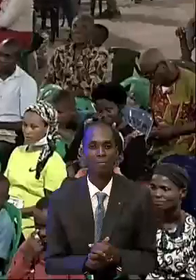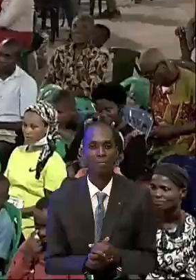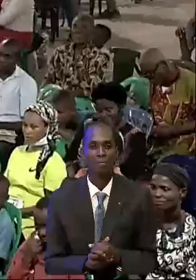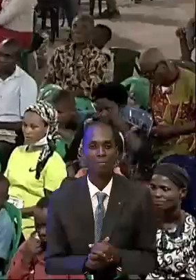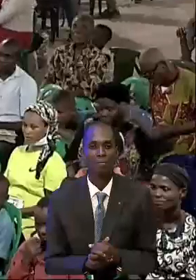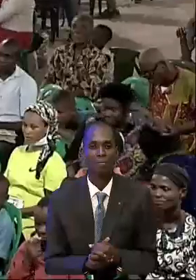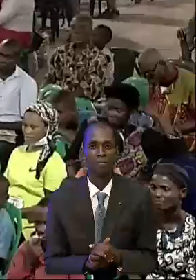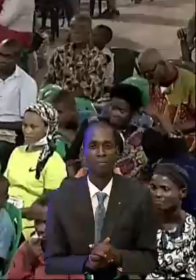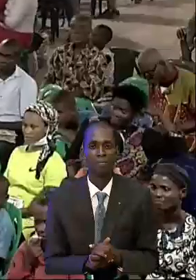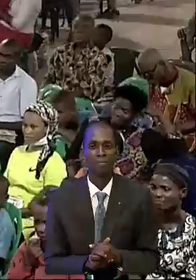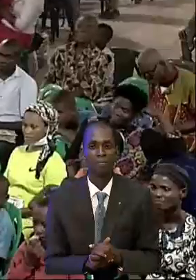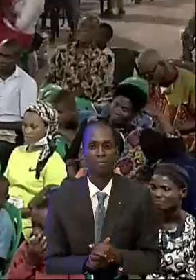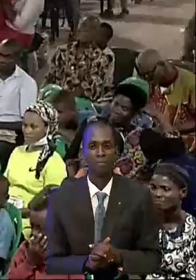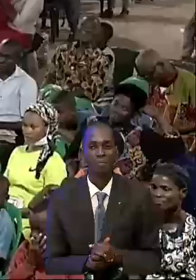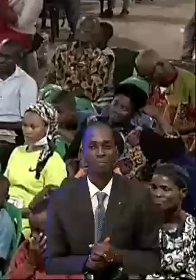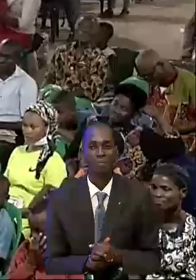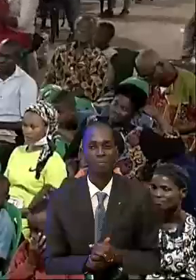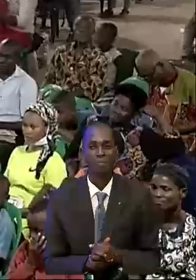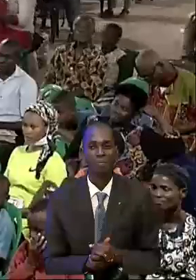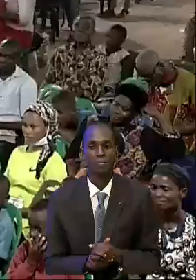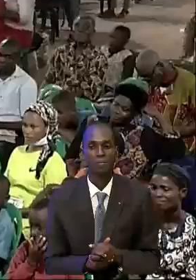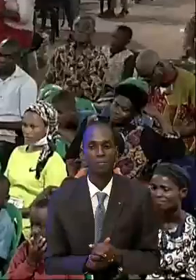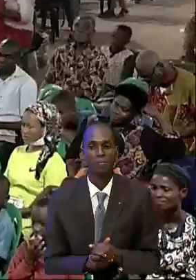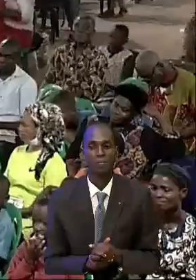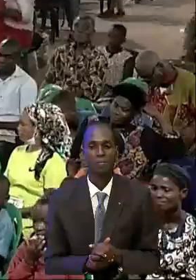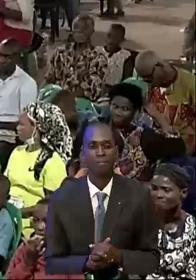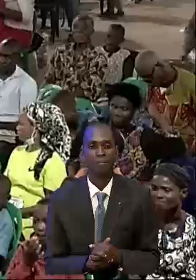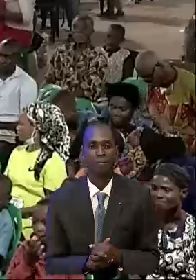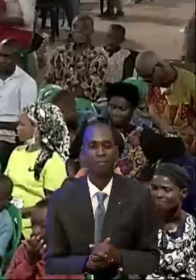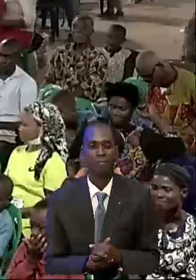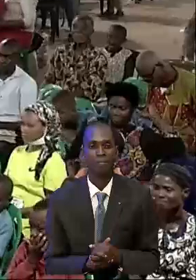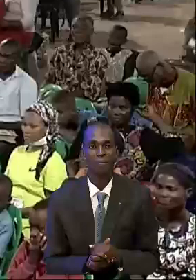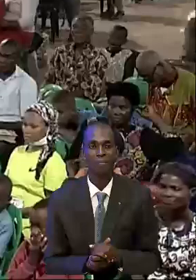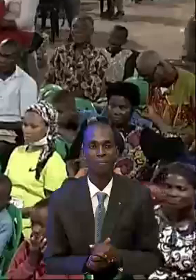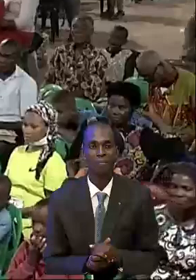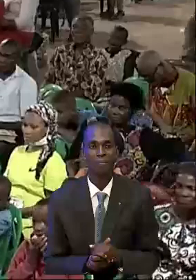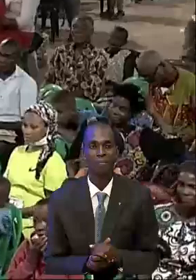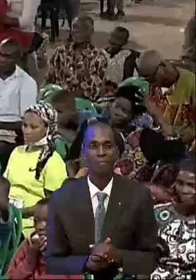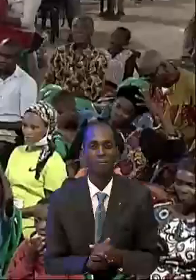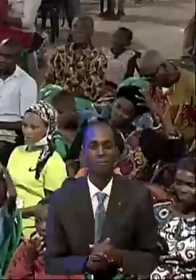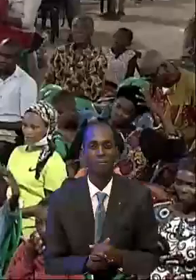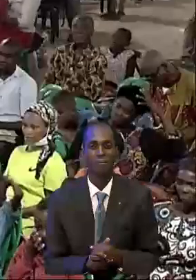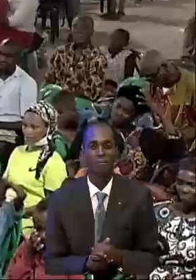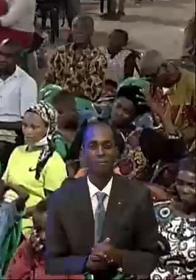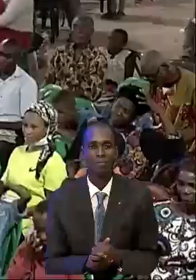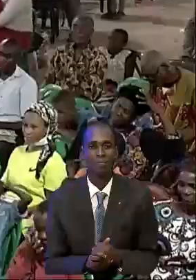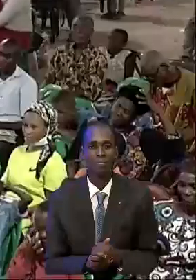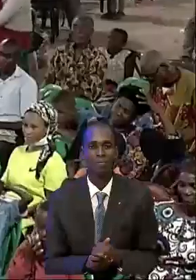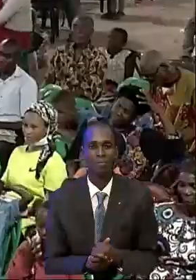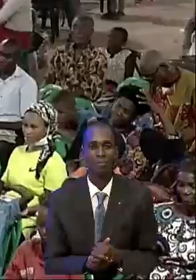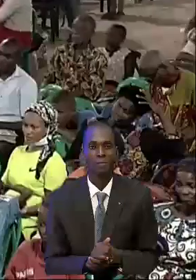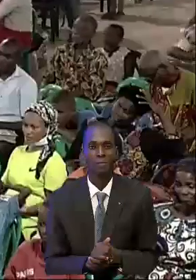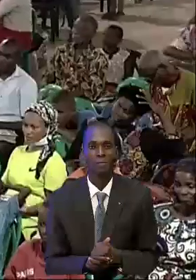God yesterday, all the symptoms vanished. COVID-19 healed